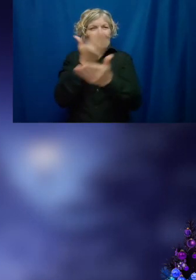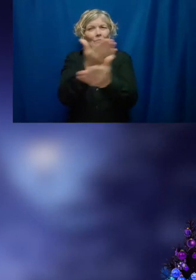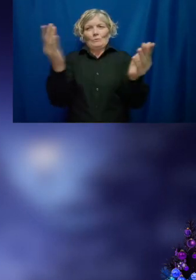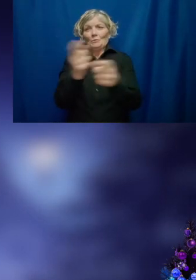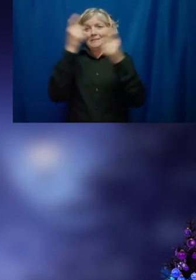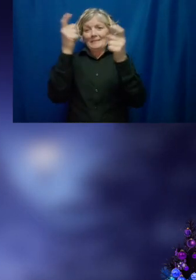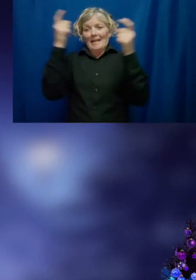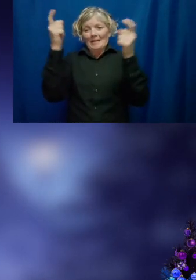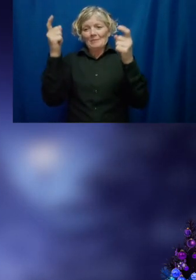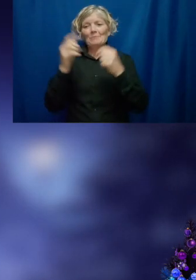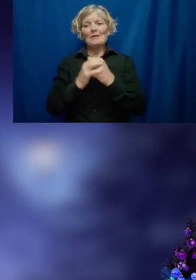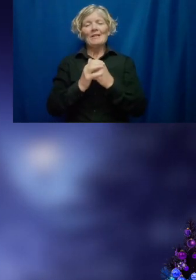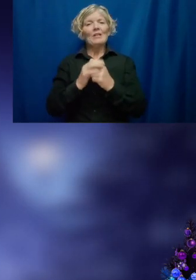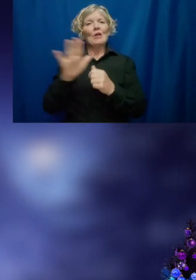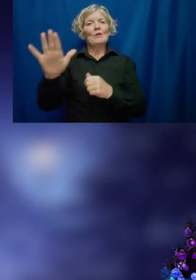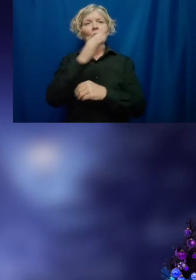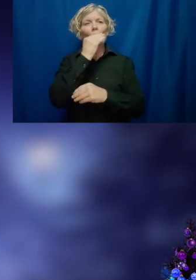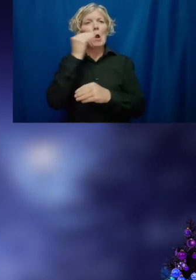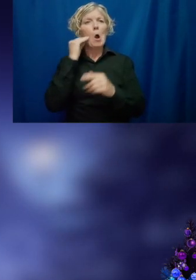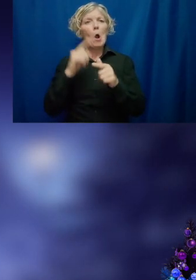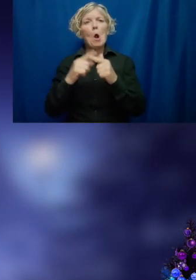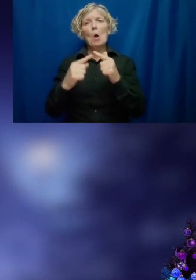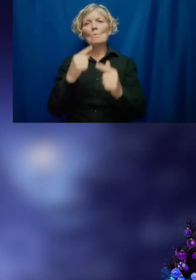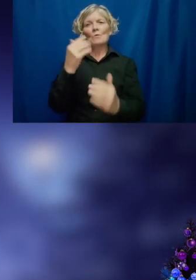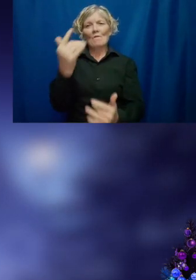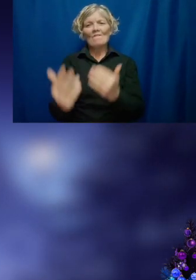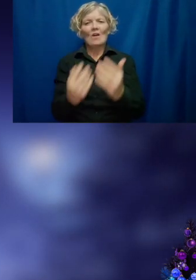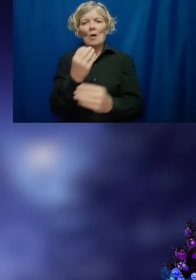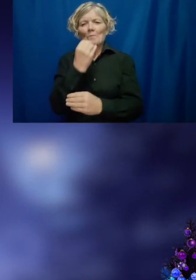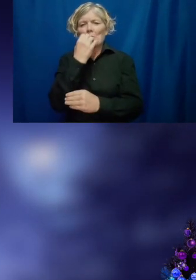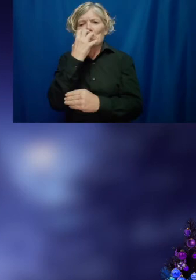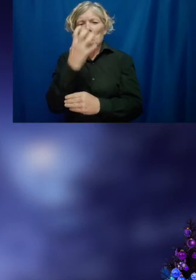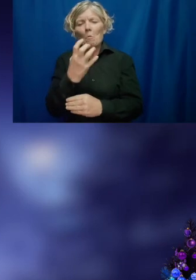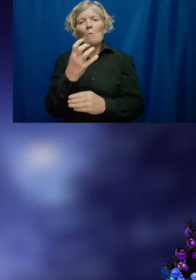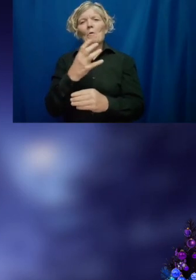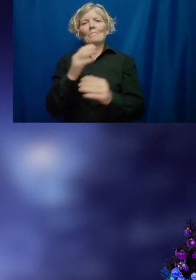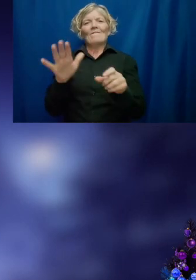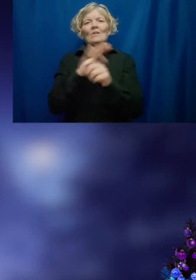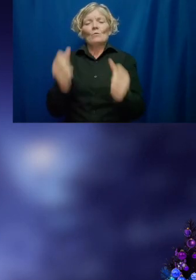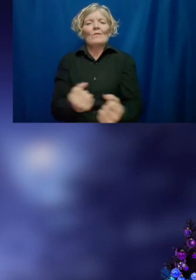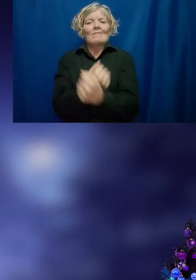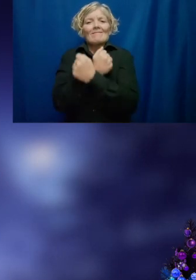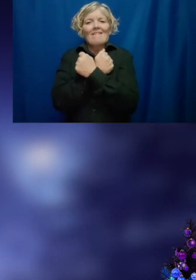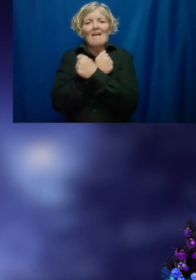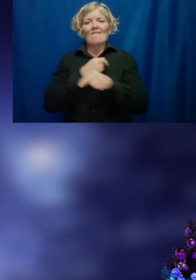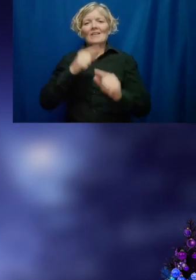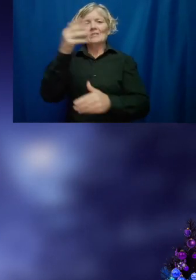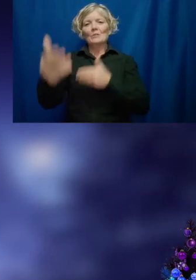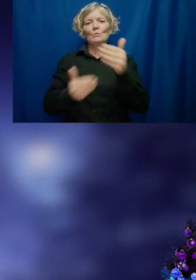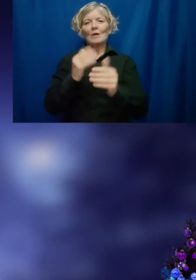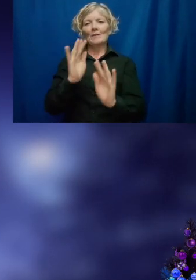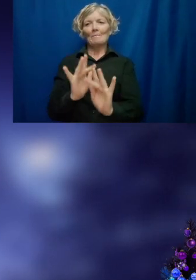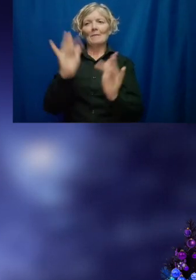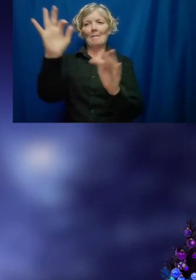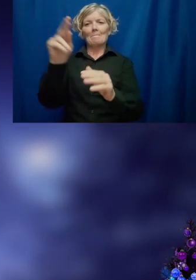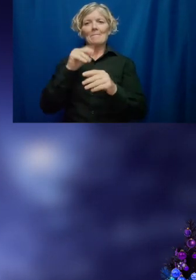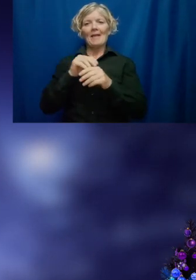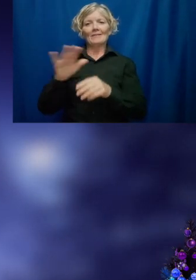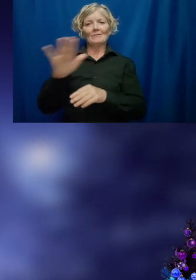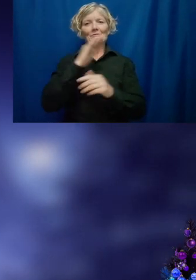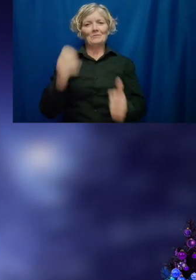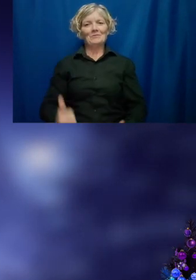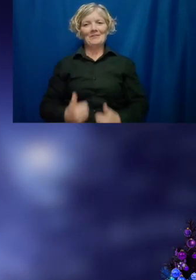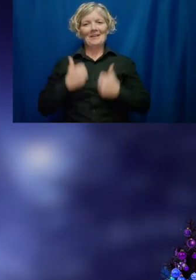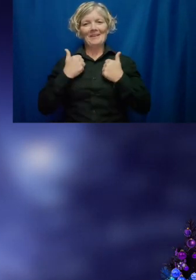my hope that however you choose to celebrate, that your hearth and home are filled with light and love as you welcome the return of the light to your